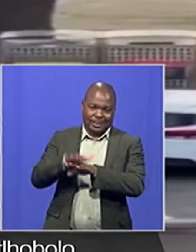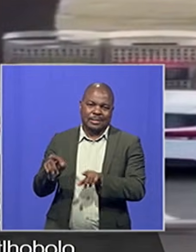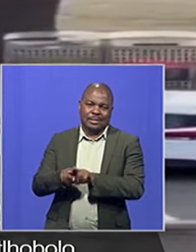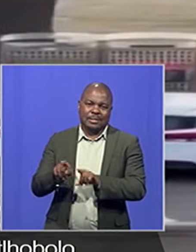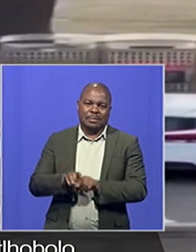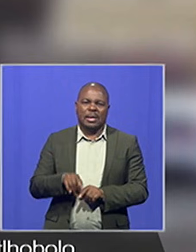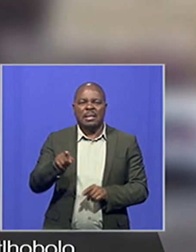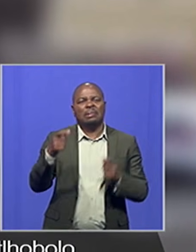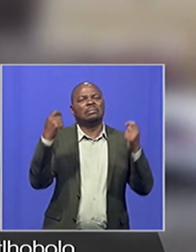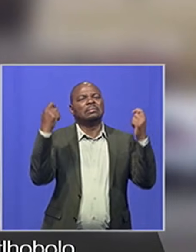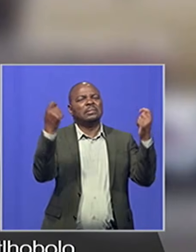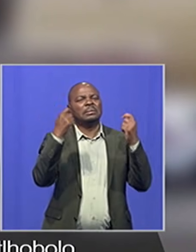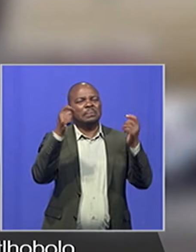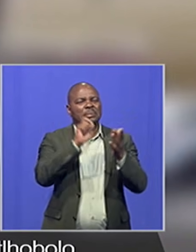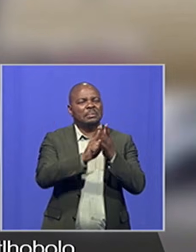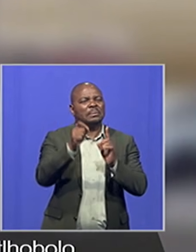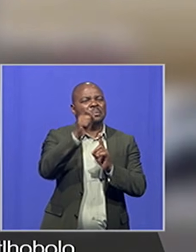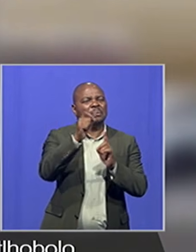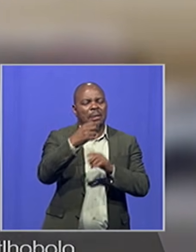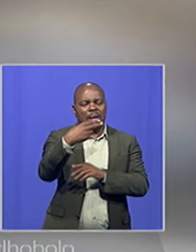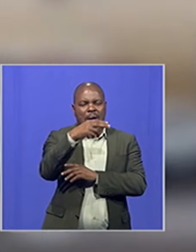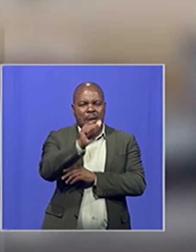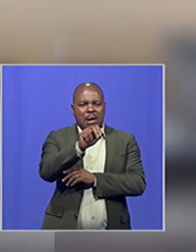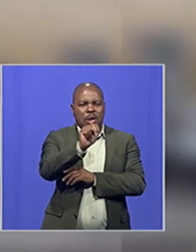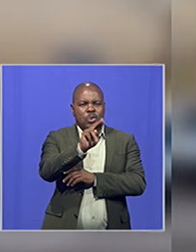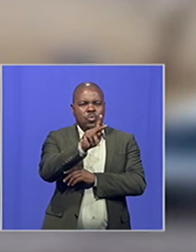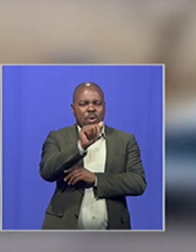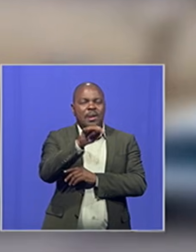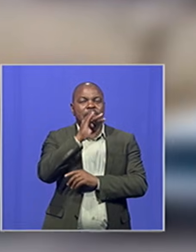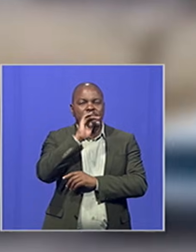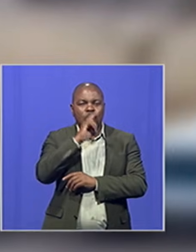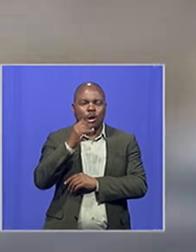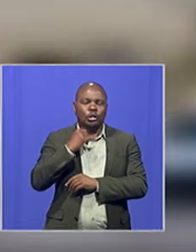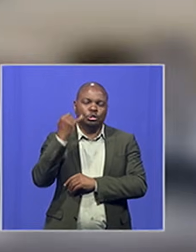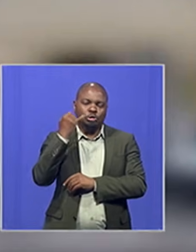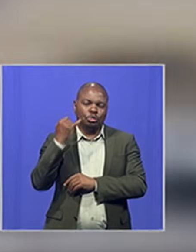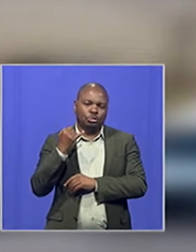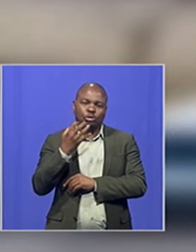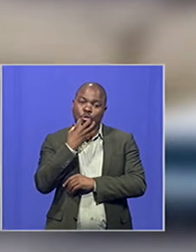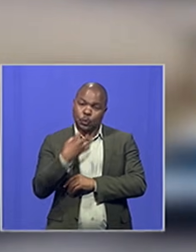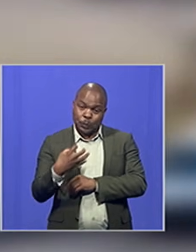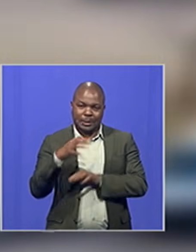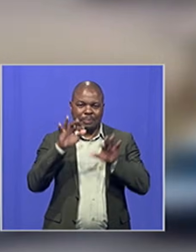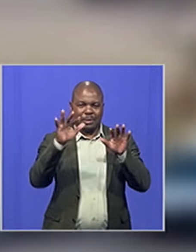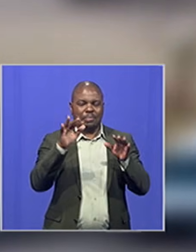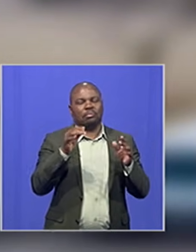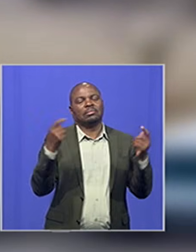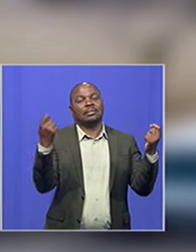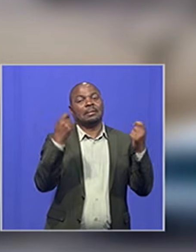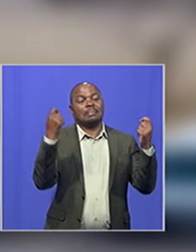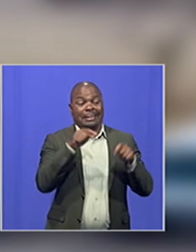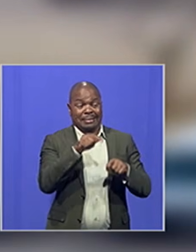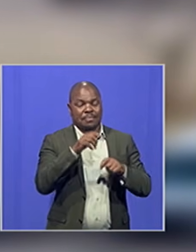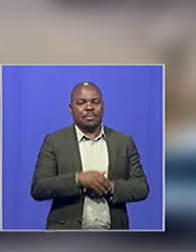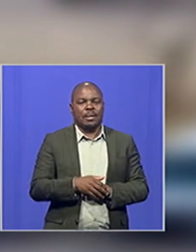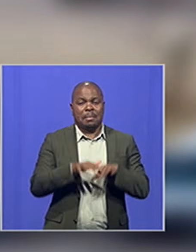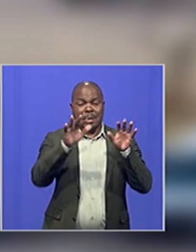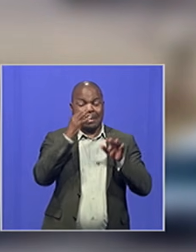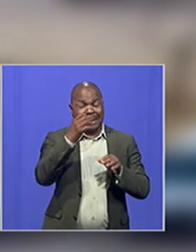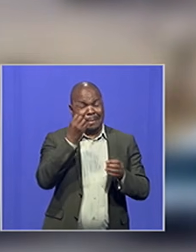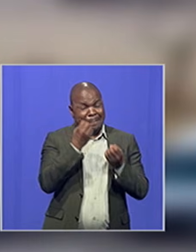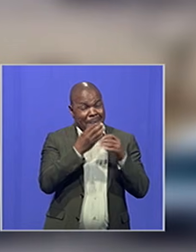ya keteko ya moletlo wa dipone wa Hanukkah e leng wa morafe wa Majuda kwa lebopong. Bothati ba re go ka be go tlhokafetse batho